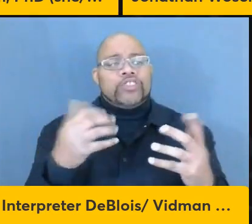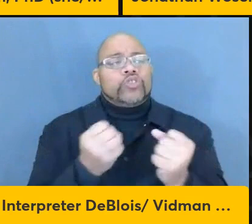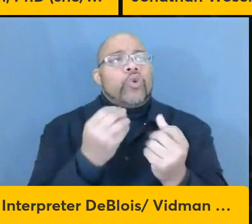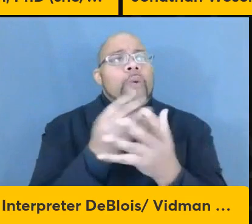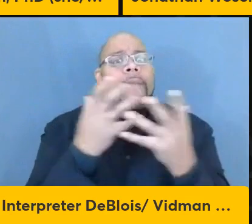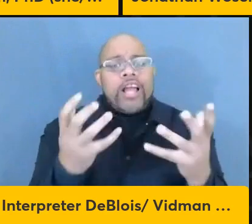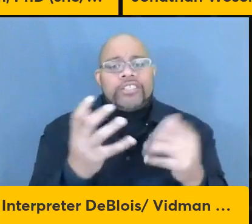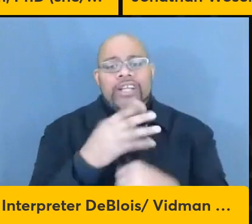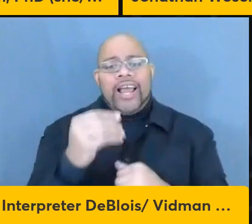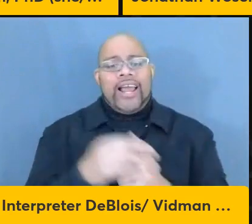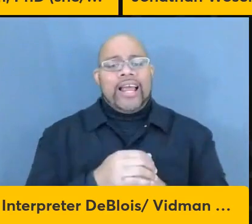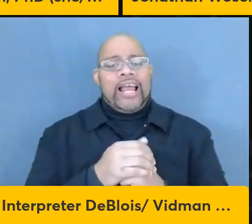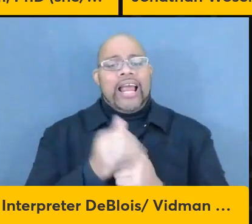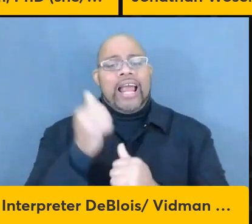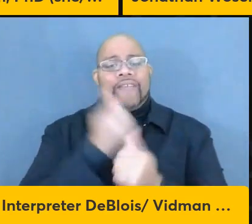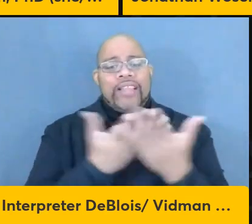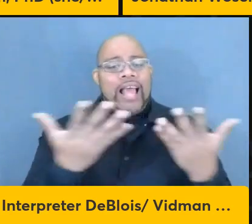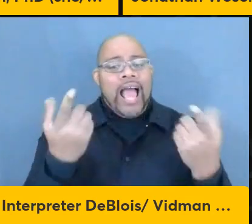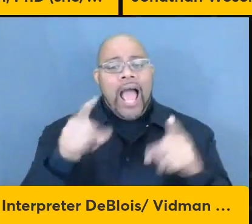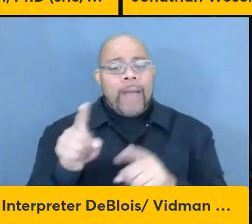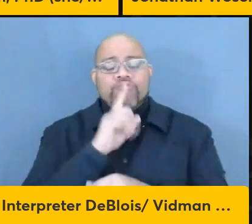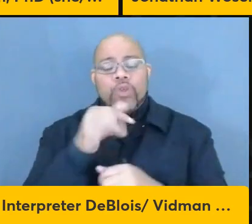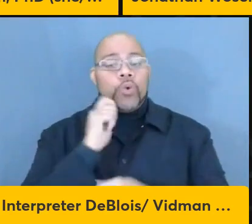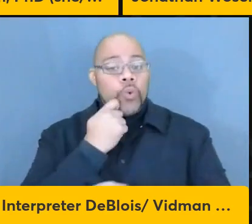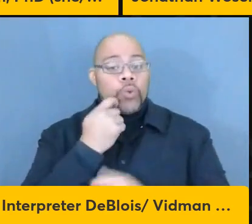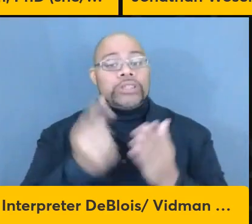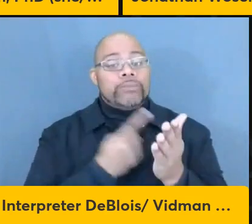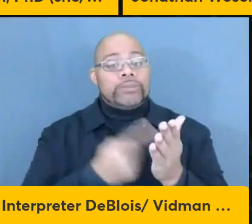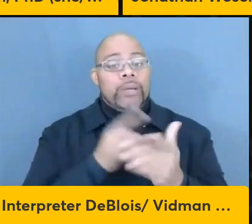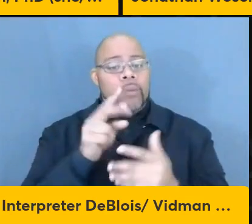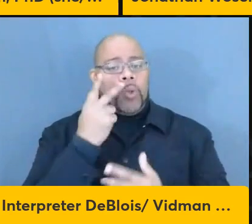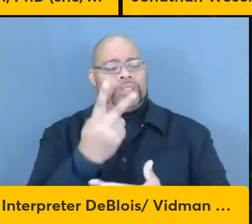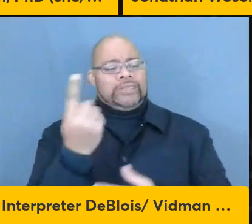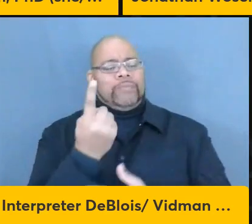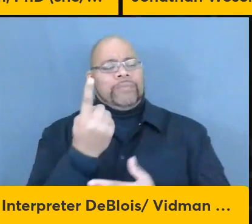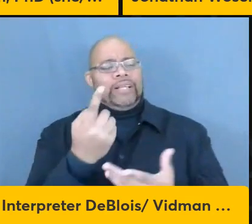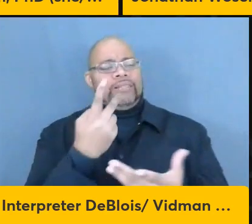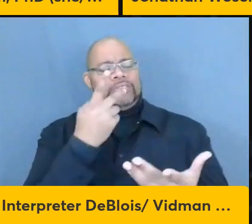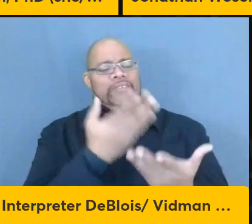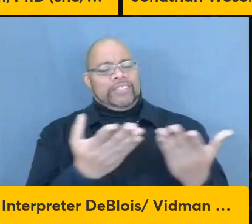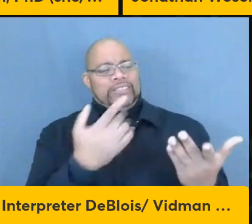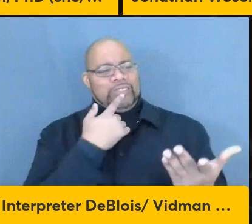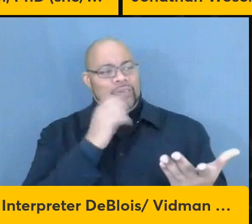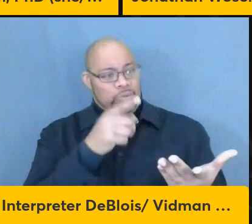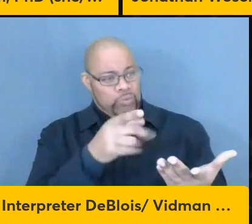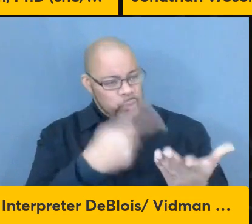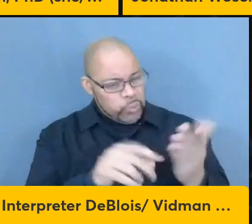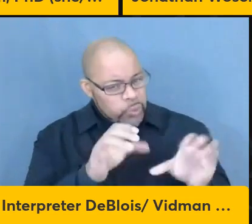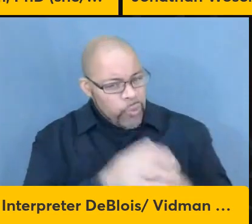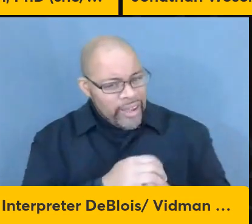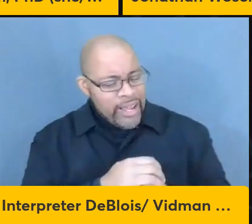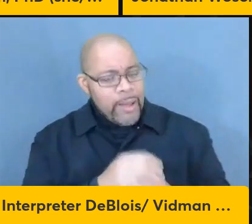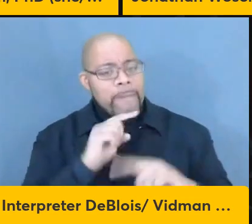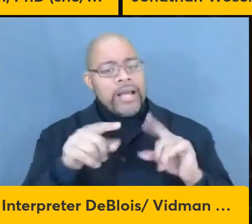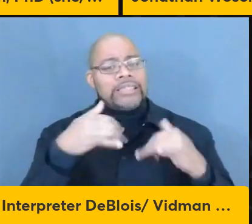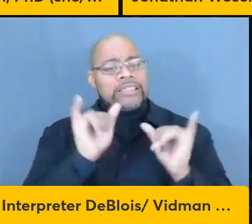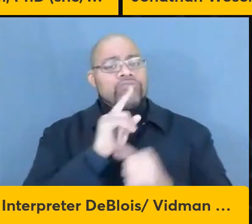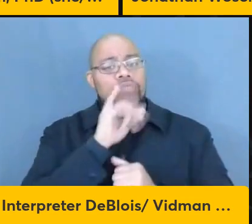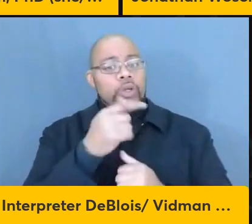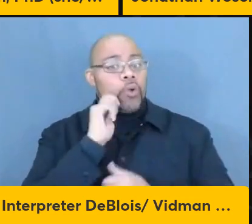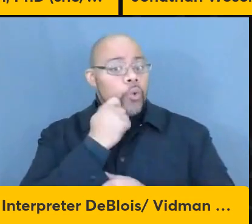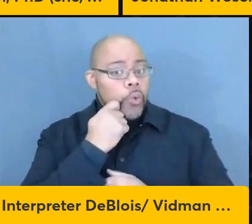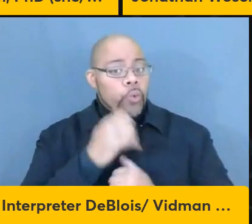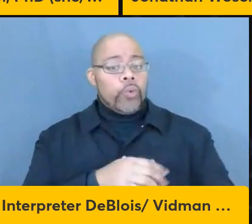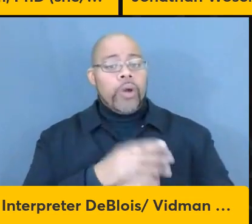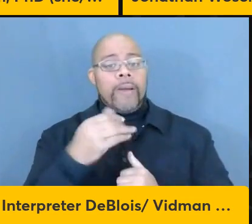much. And everything that's happening is really cool. Sometimes you look at some things and you're like, whoa, what are you doing? But it's still really cool.